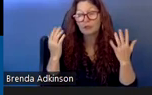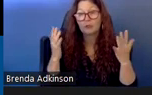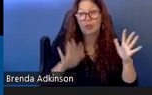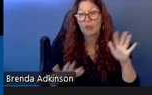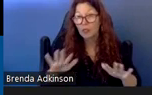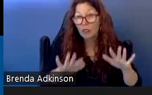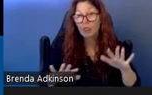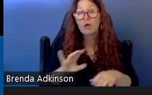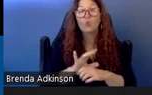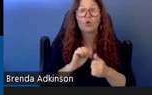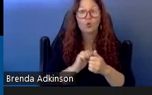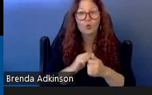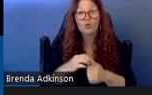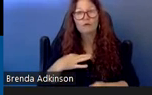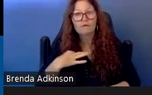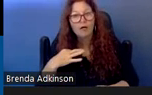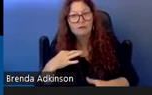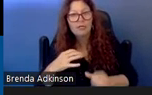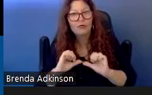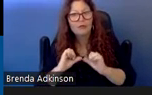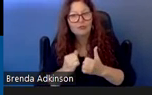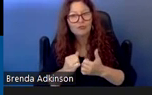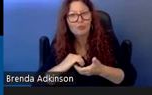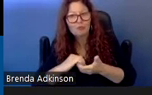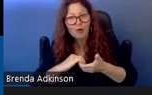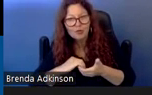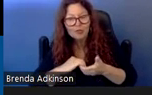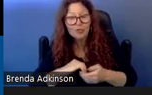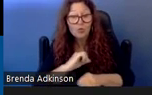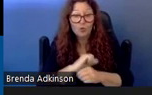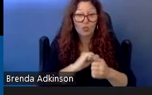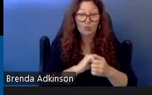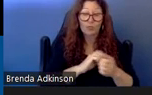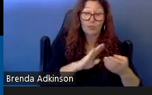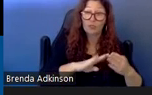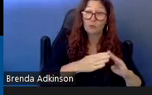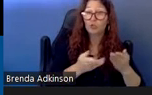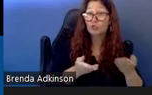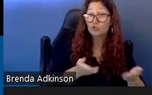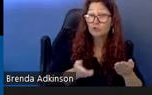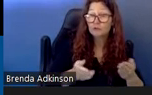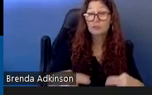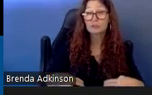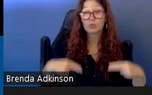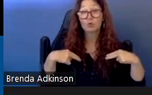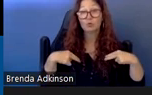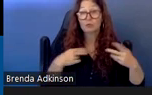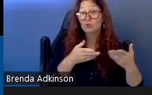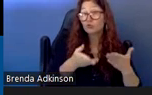voluntary agency partners and working with our community services, human services component,